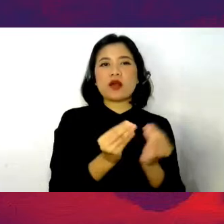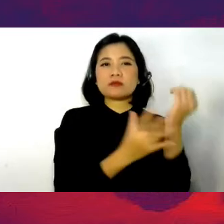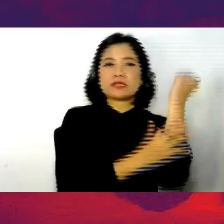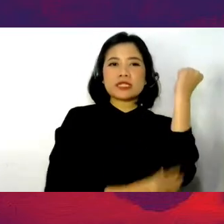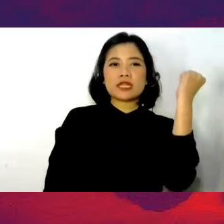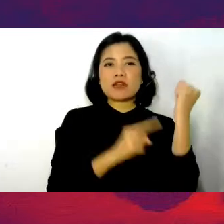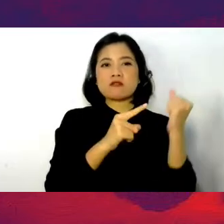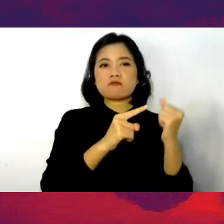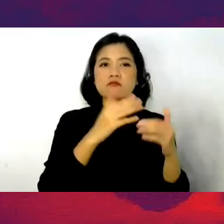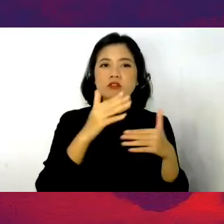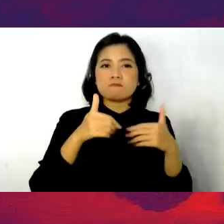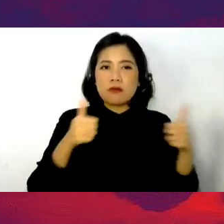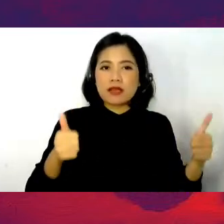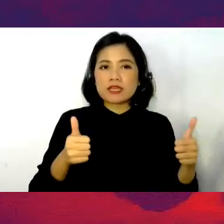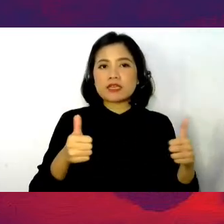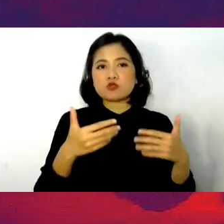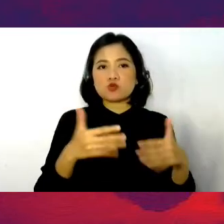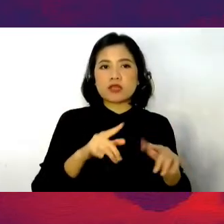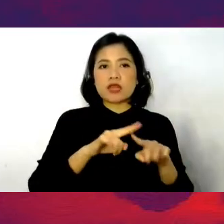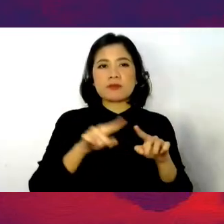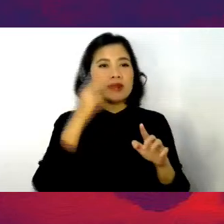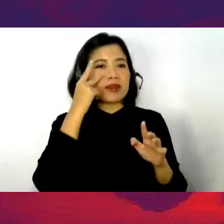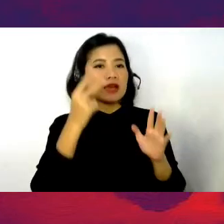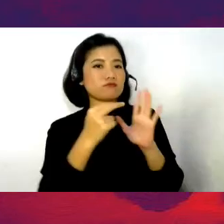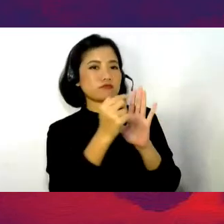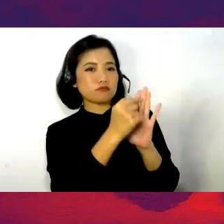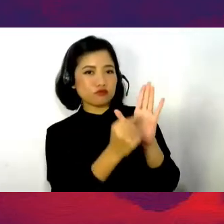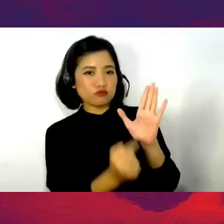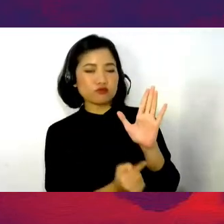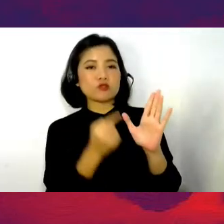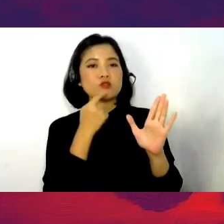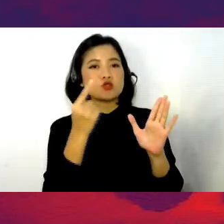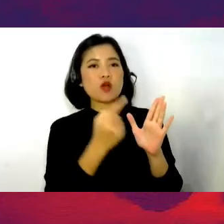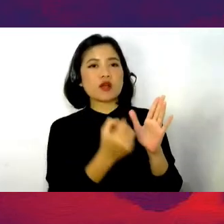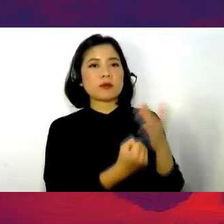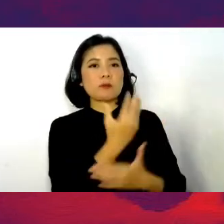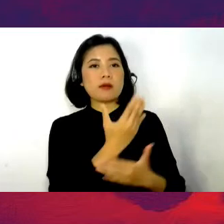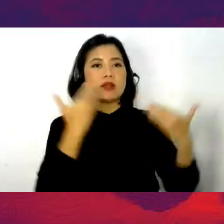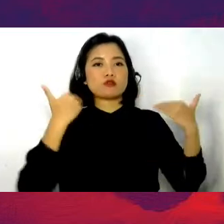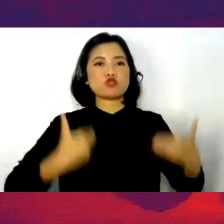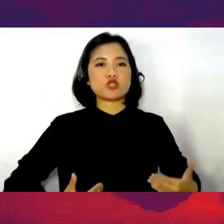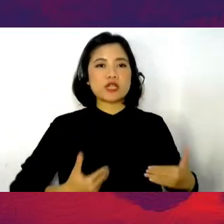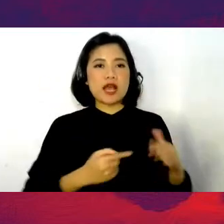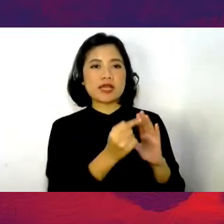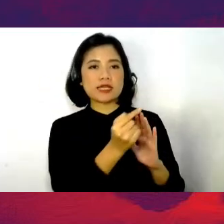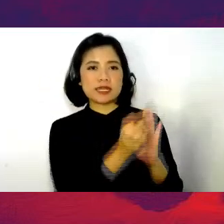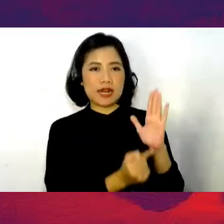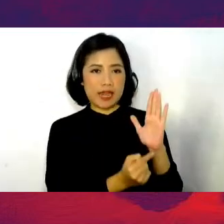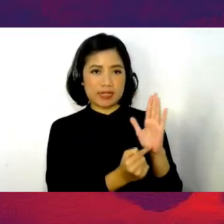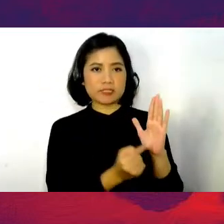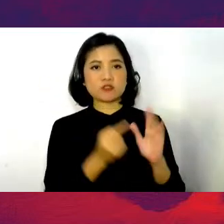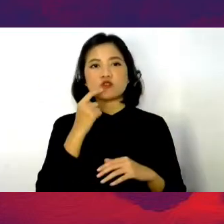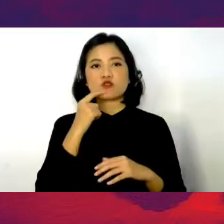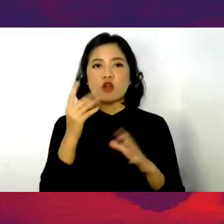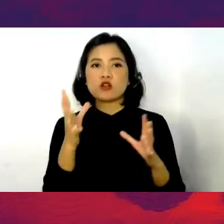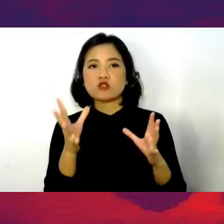but also we look at the indicators of the Human Development Index, infant mortality rate, illiteracy